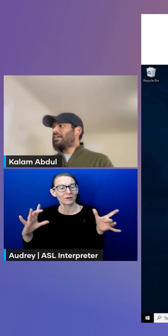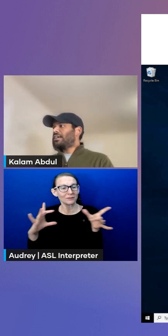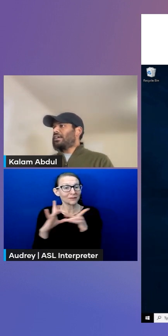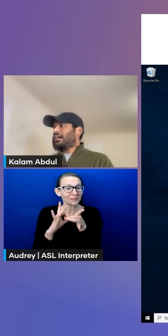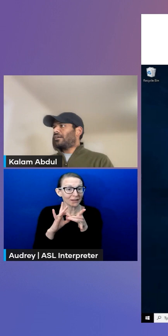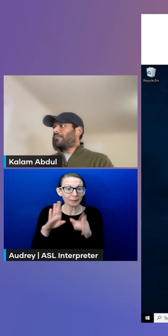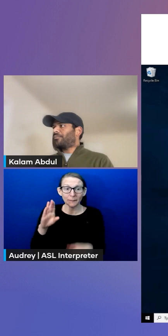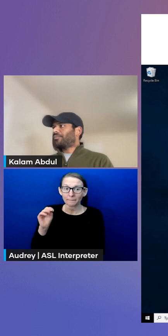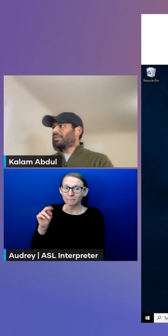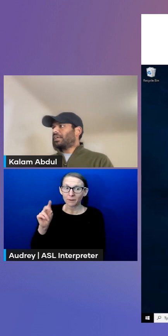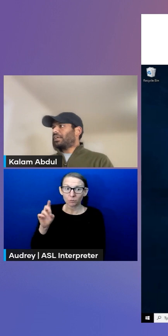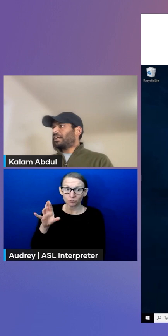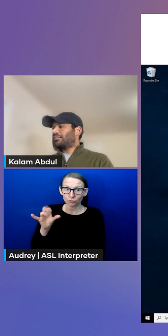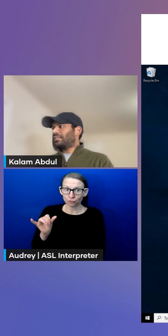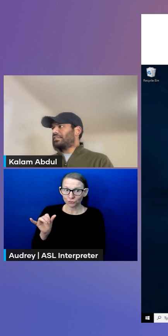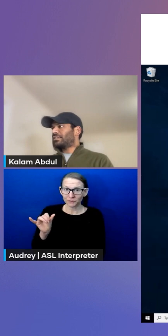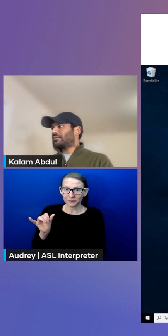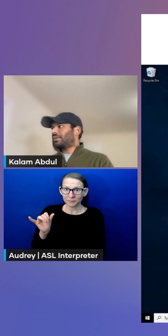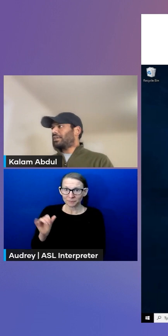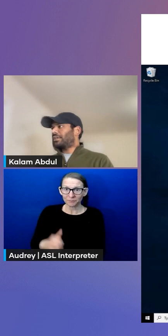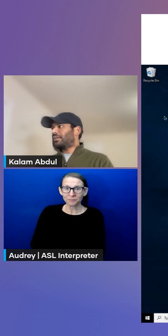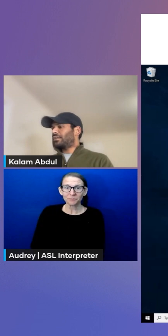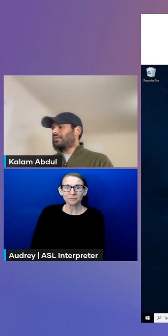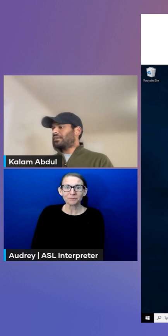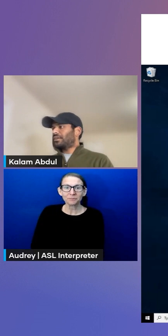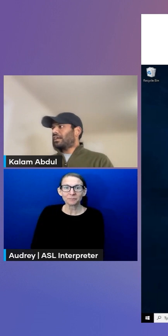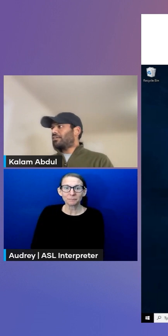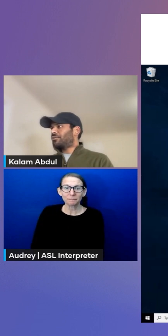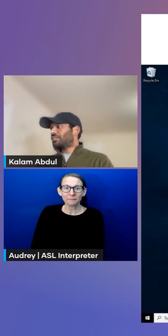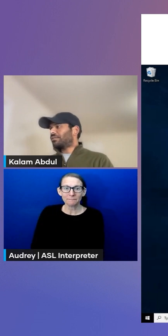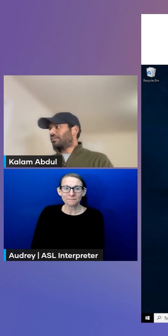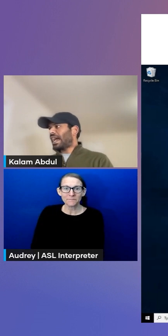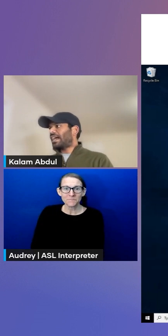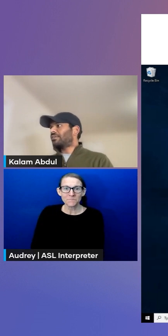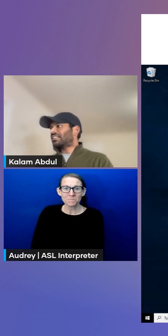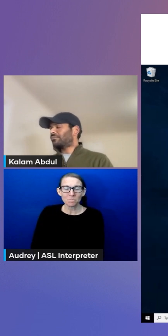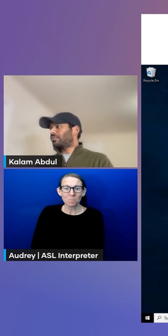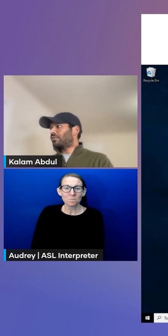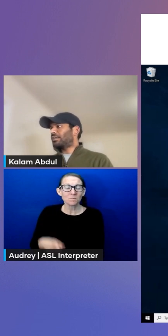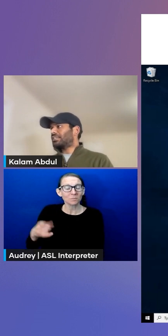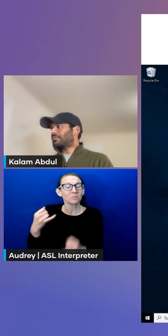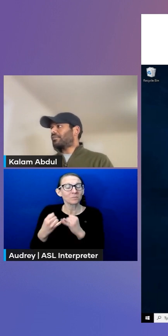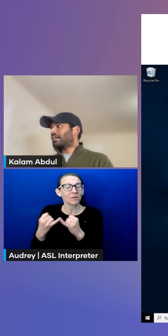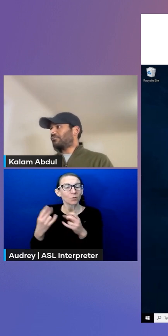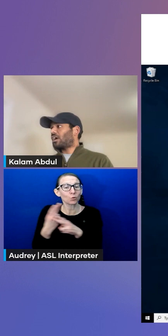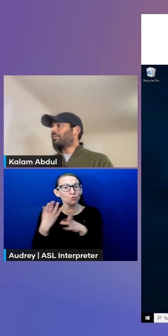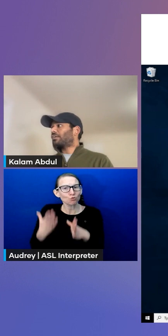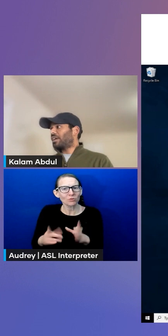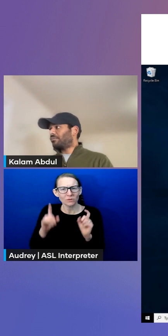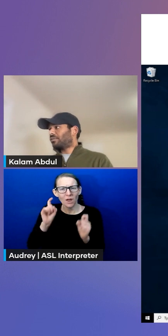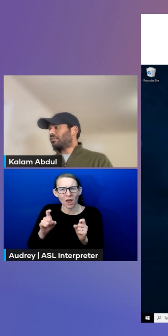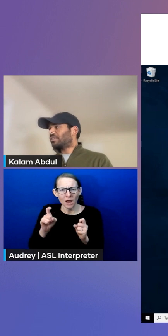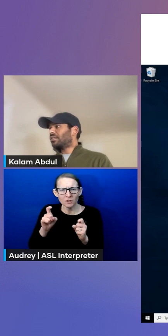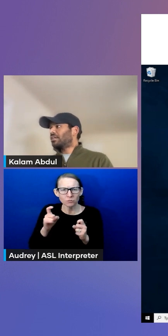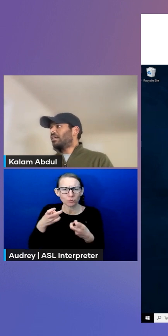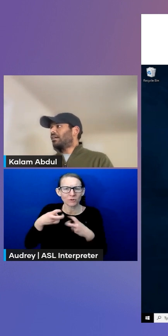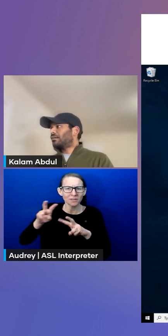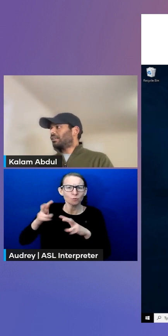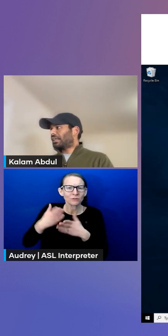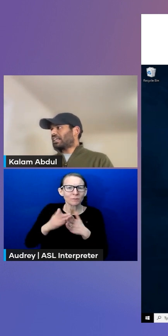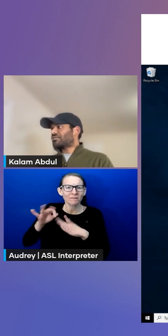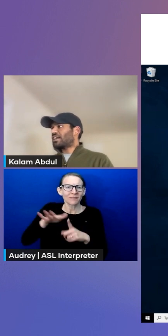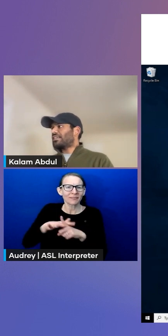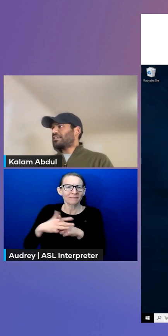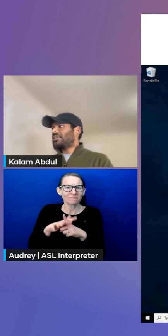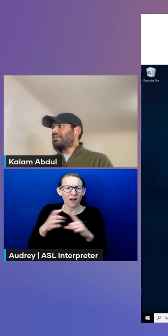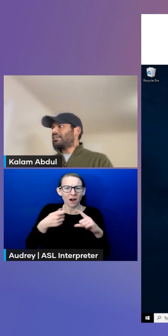right? On this system, end users had to export some of the environmental variables